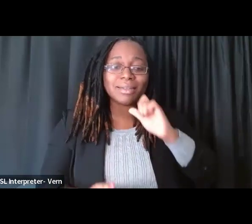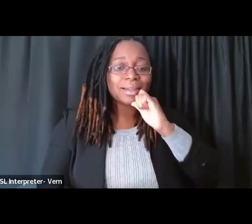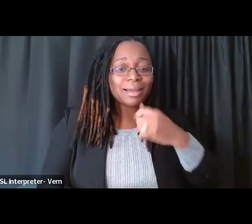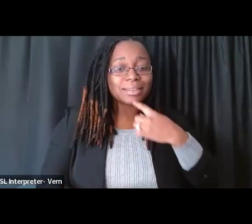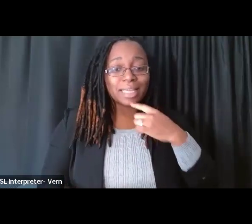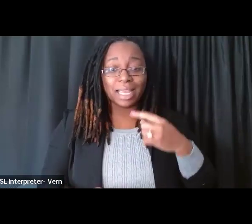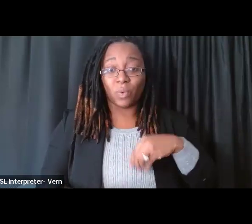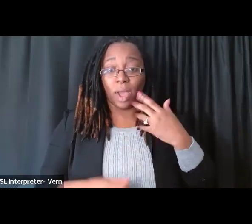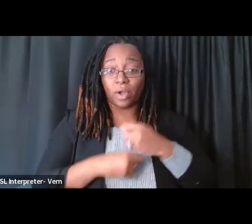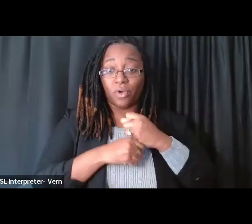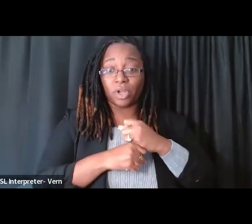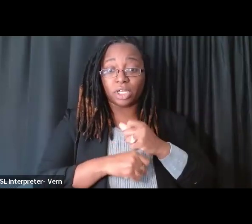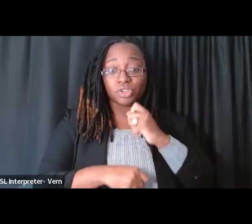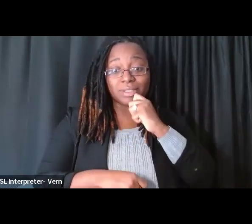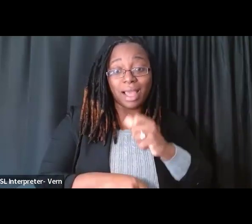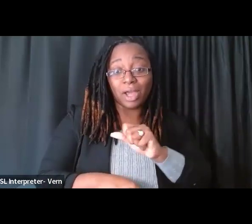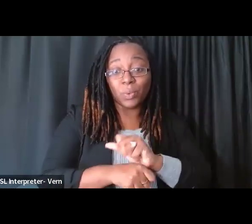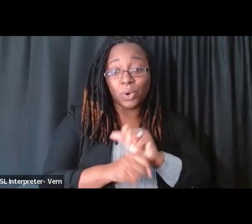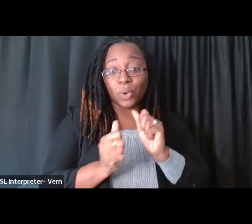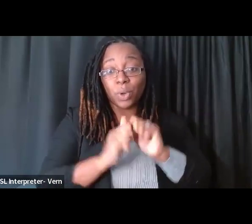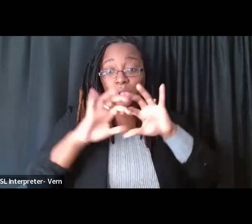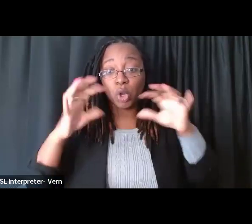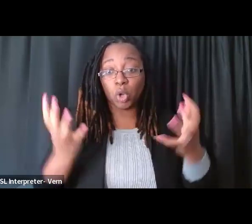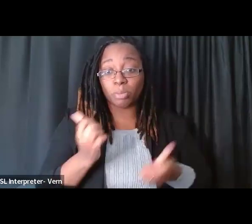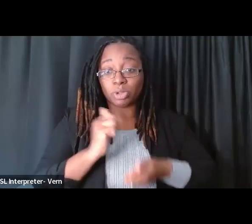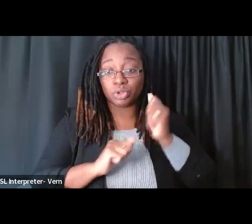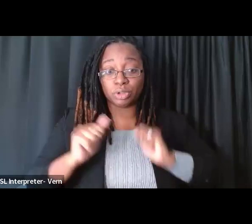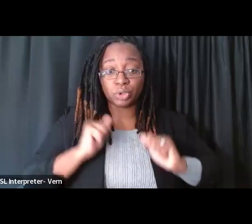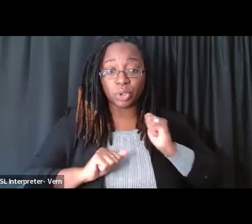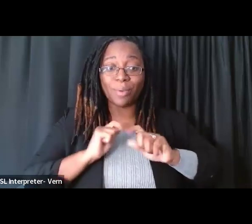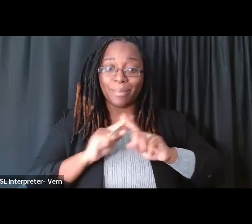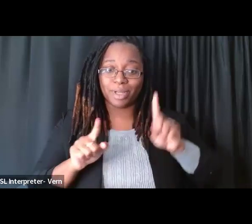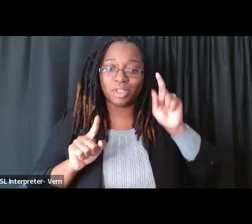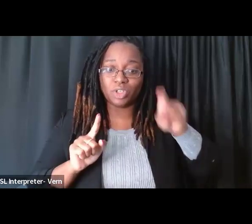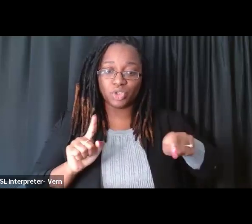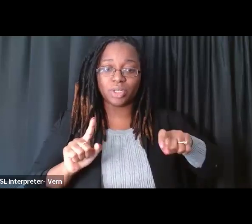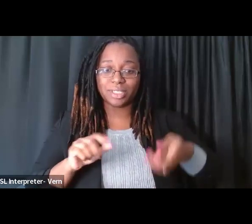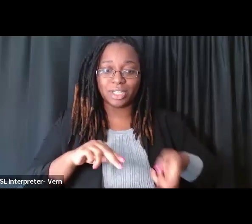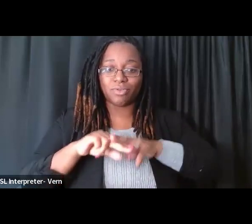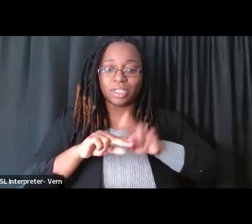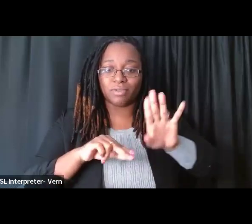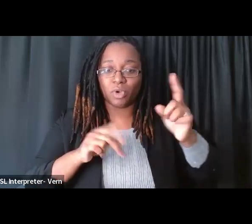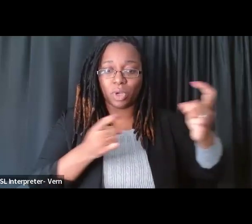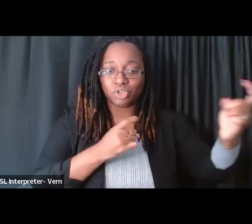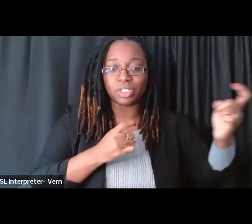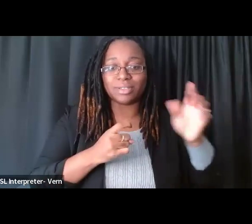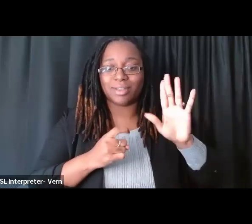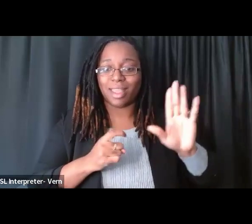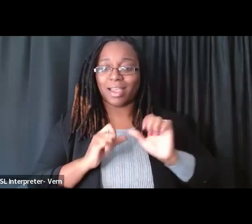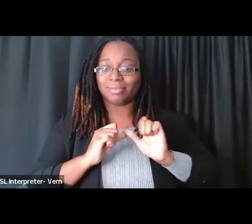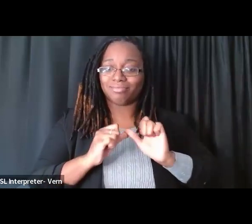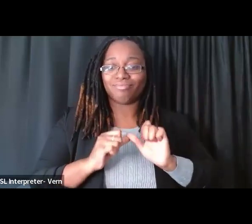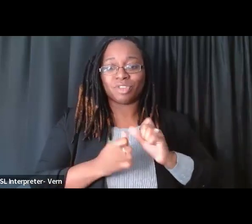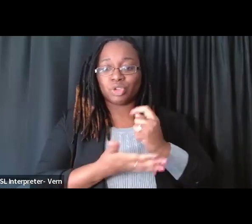as the outsized representation they have in global majority works and the number of global majority folks who've